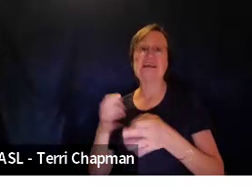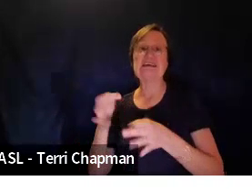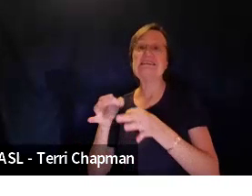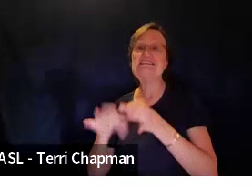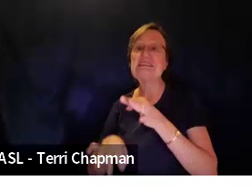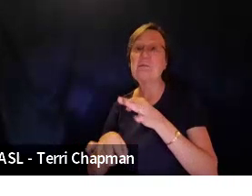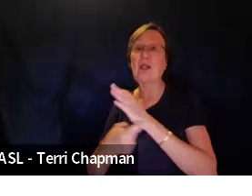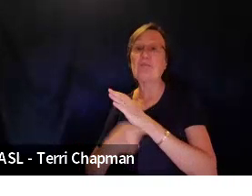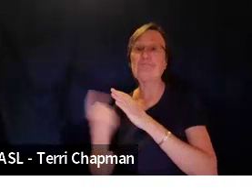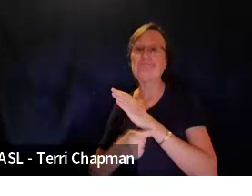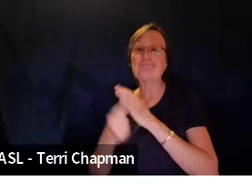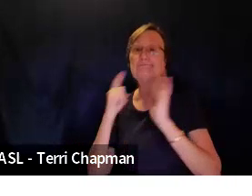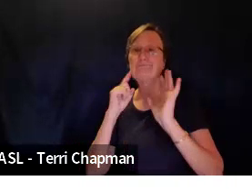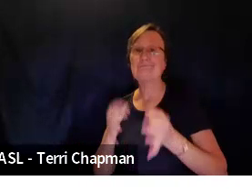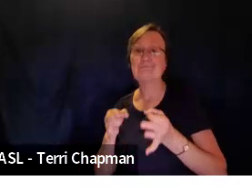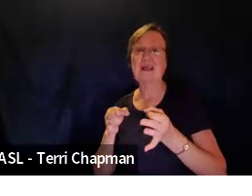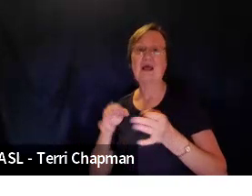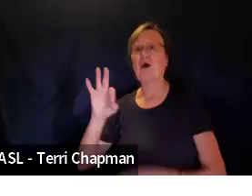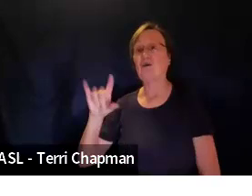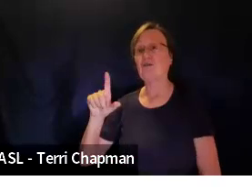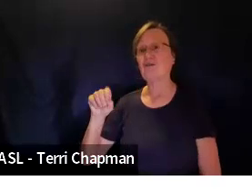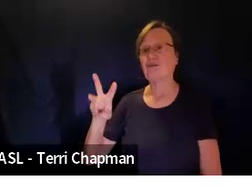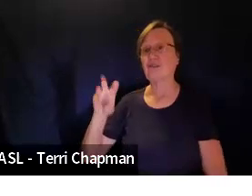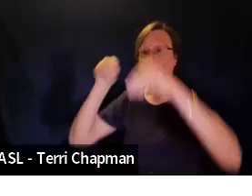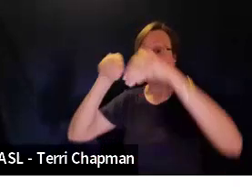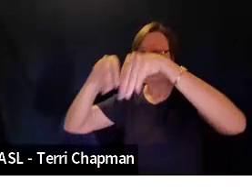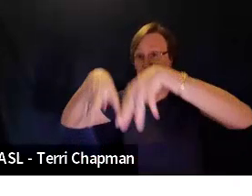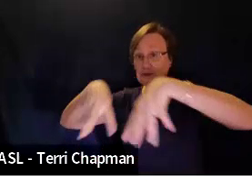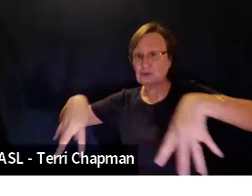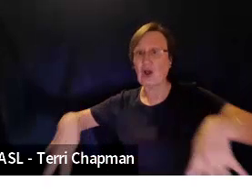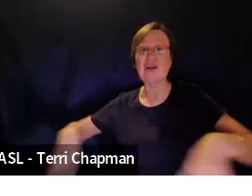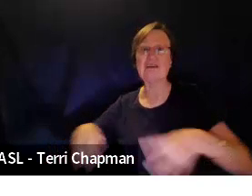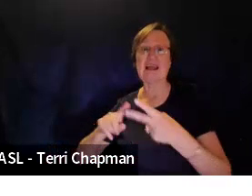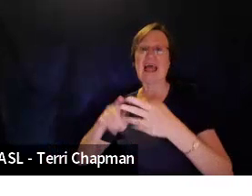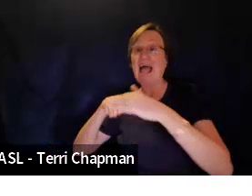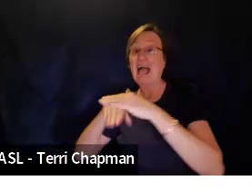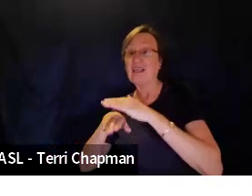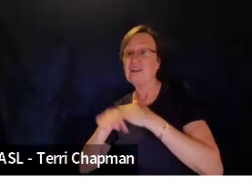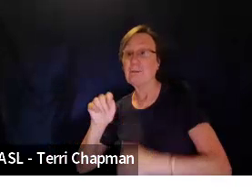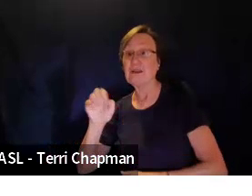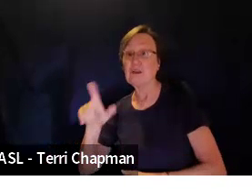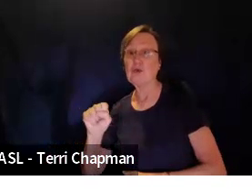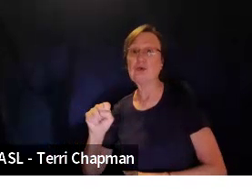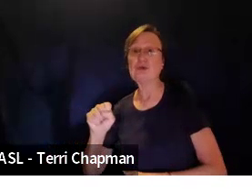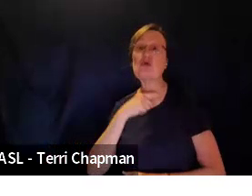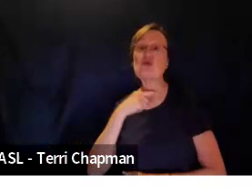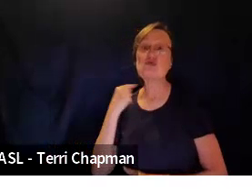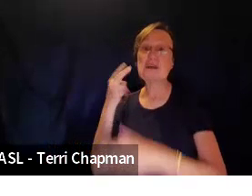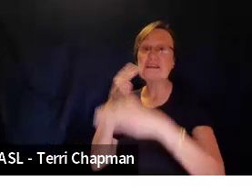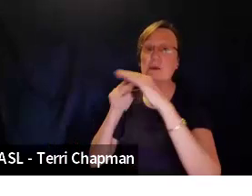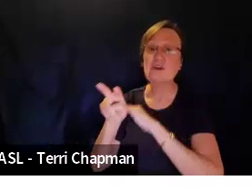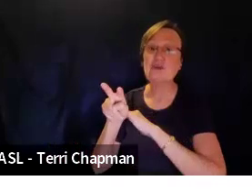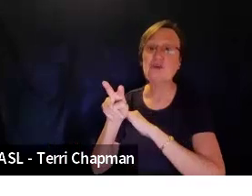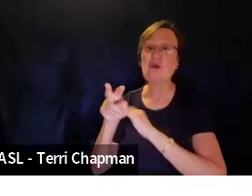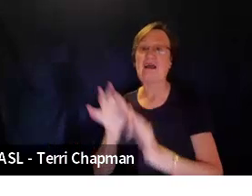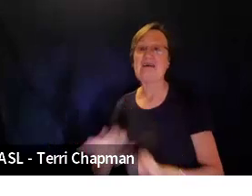algorithms, flowcharts, eligibility tools, risk prediction tools, value assessment